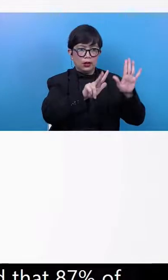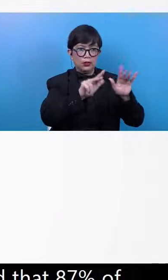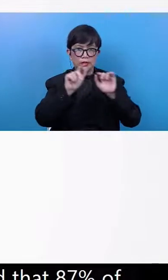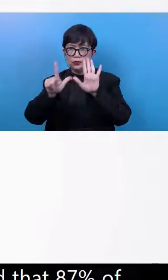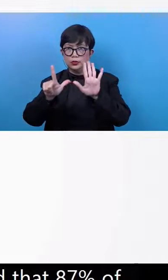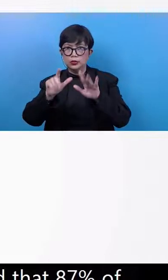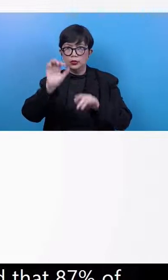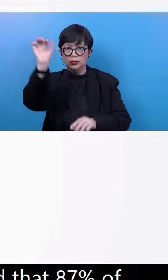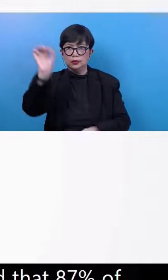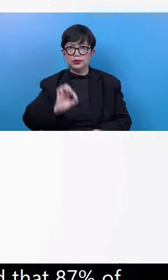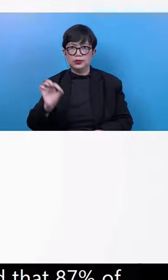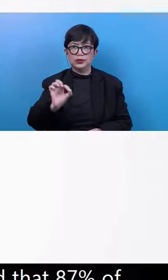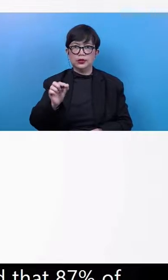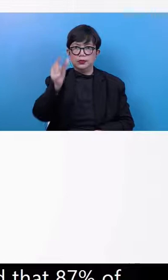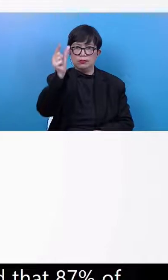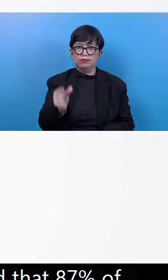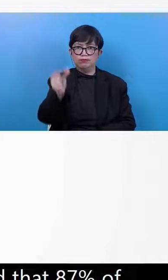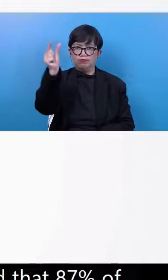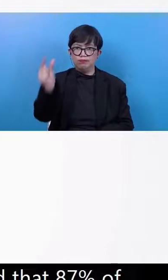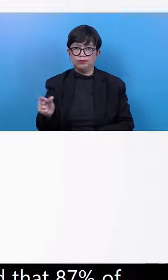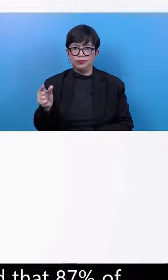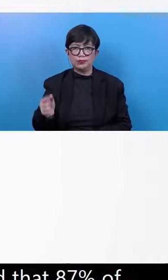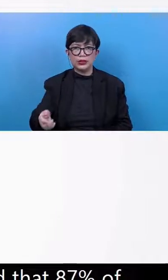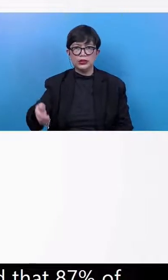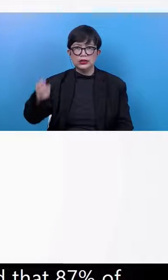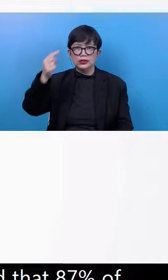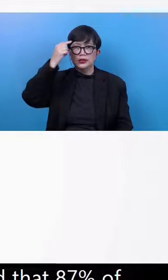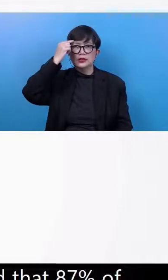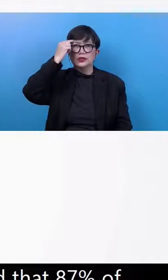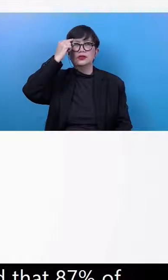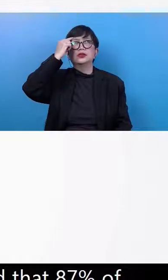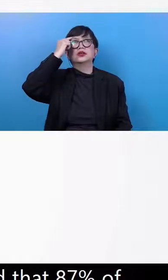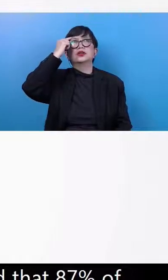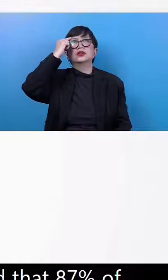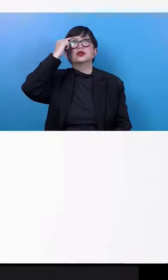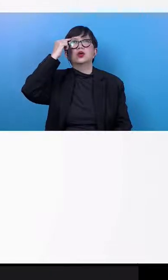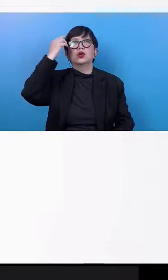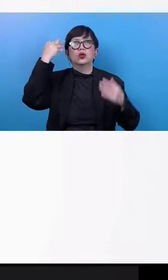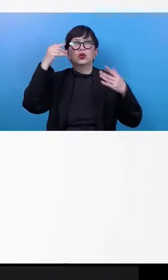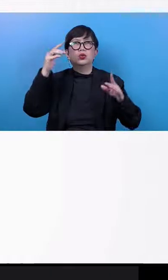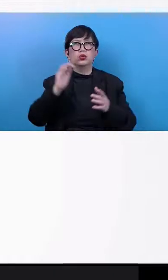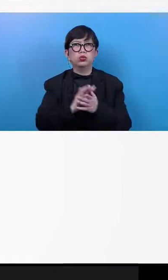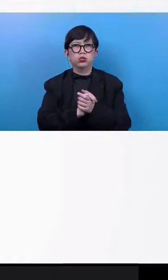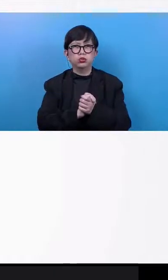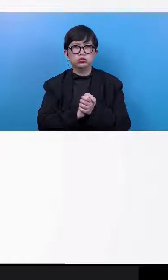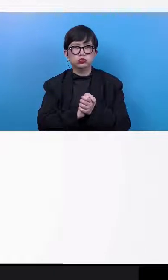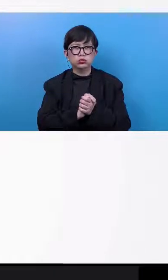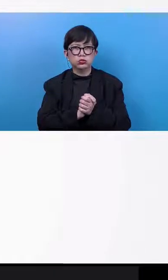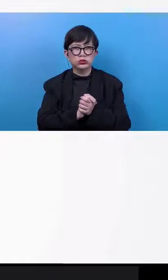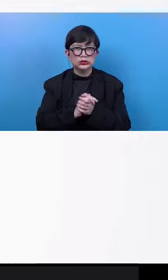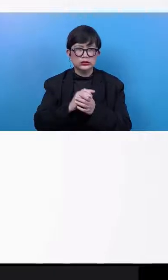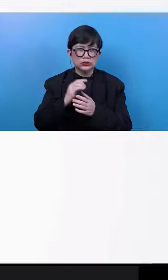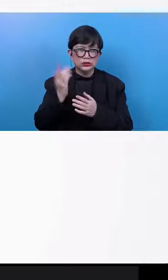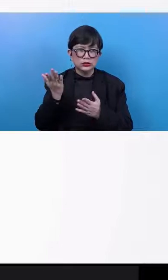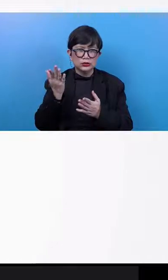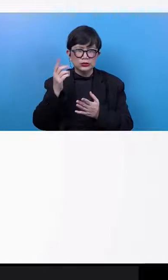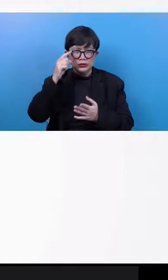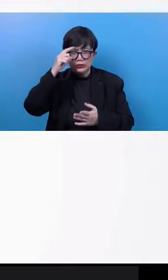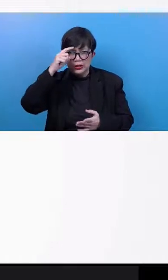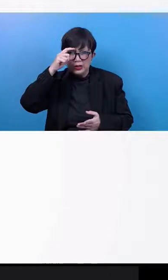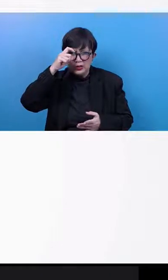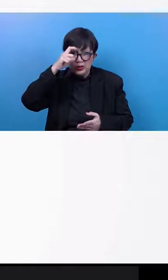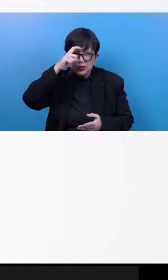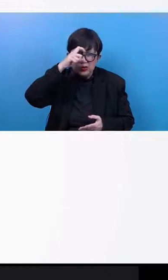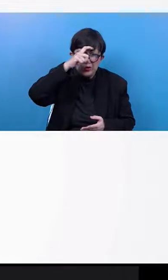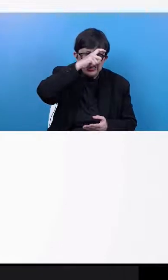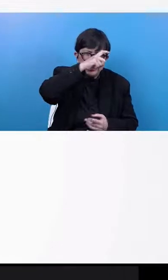country feel that there's been a constant stream of crisis without a break for the last 2 years. In fact, almost 2/3 agree that life